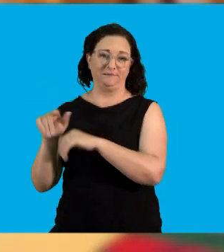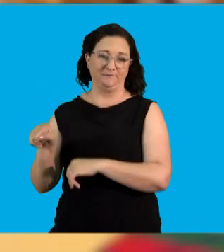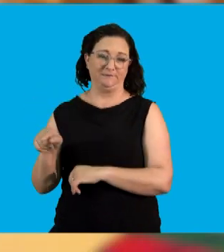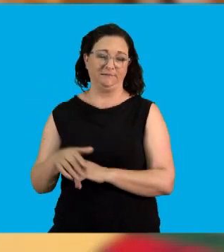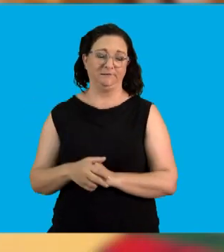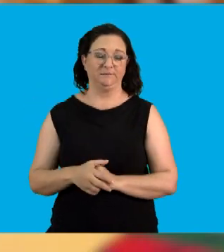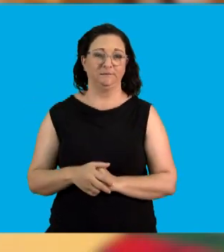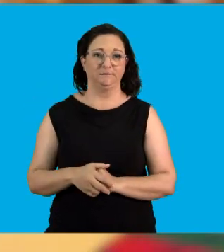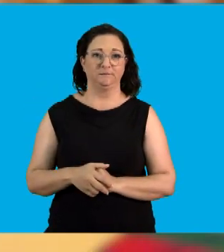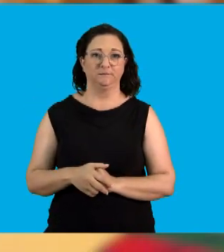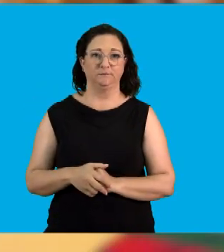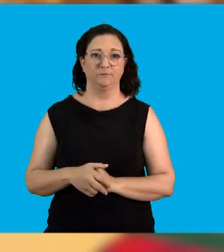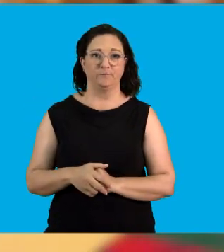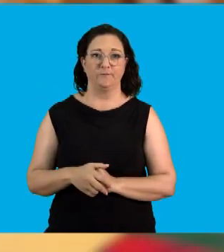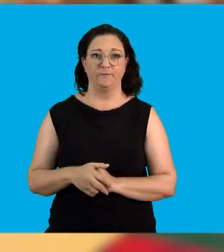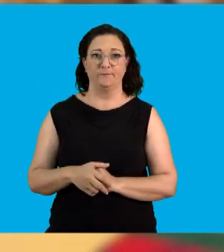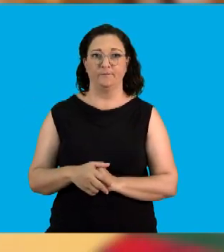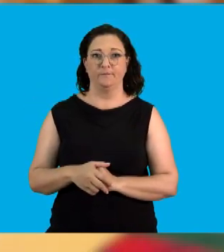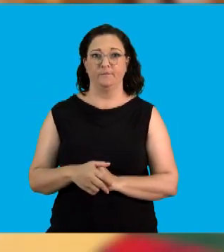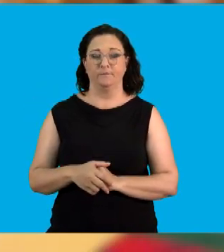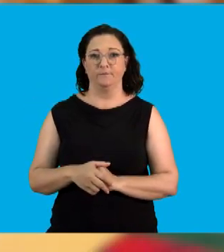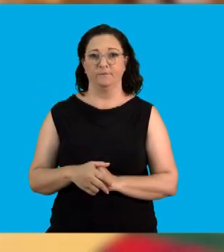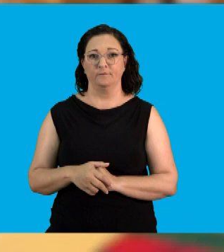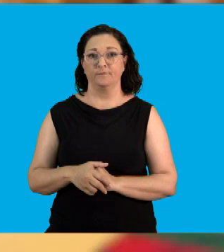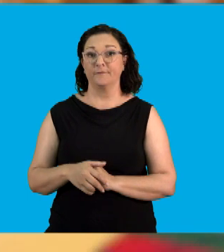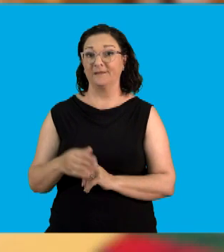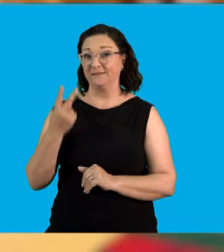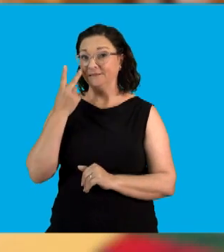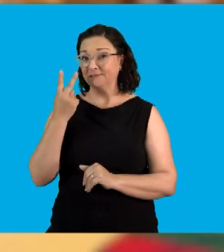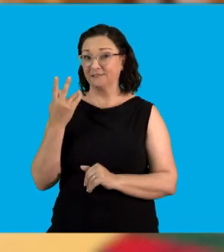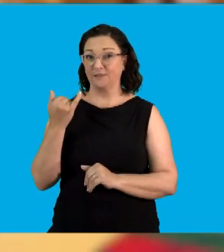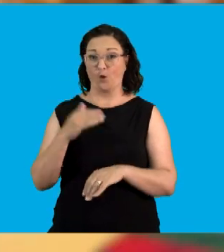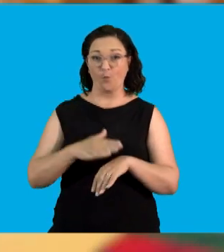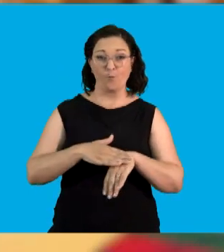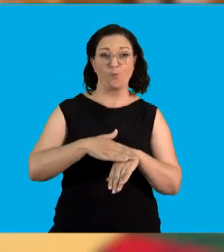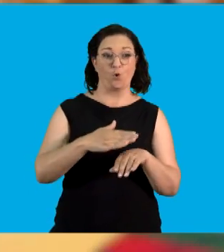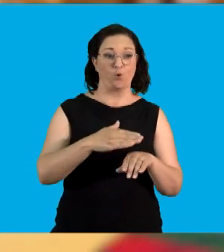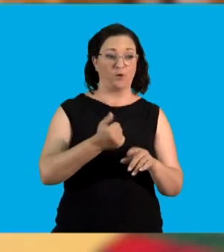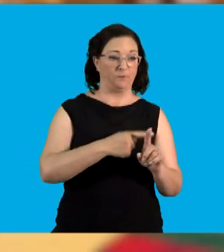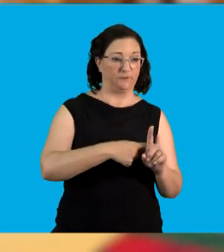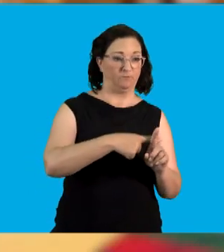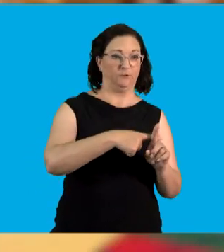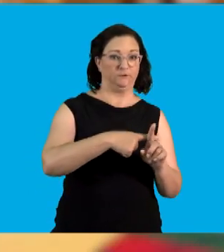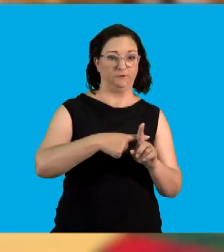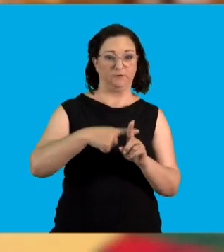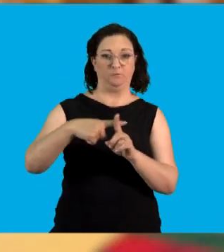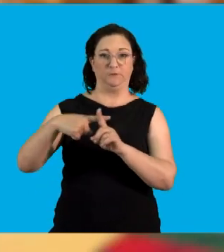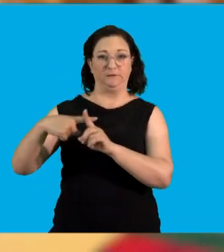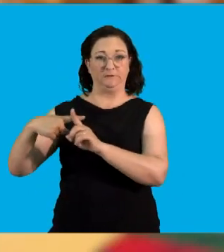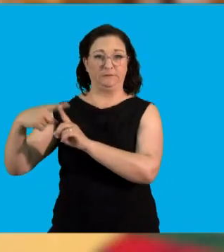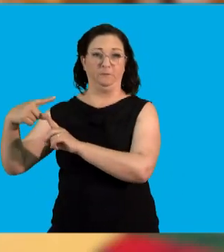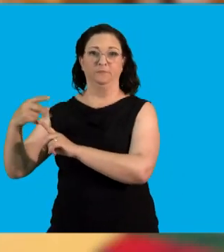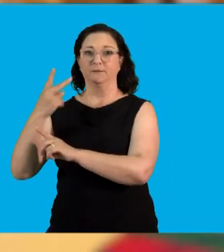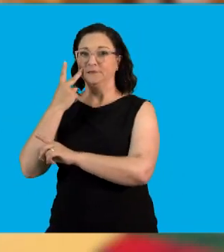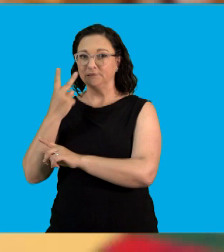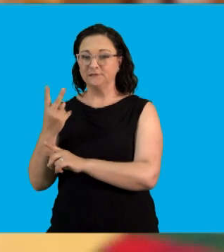a vapor or a water vapor that's now being a gas particles. So as you can see, whenever we are changing temperature from one